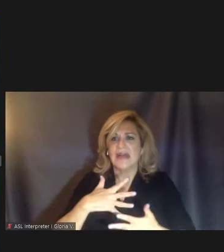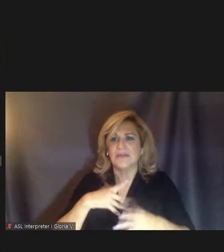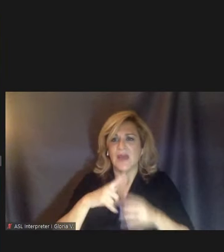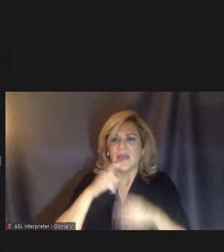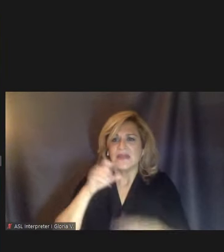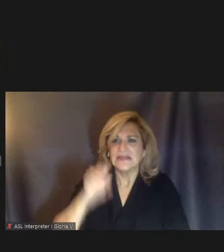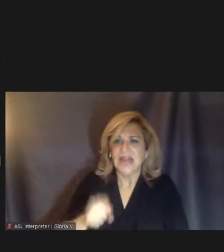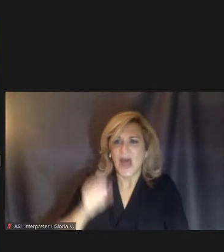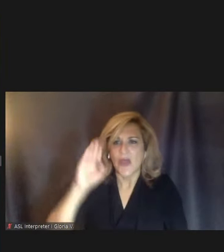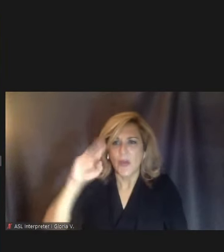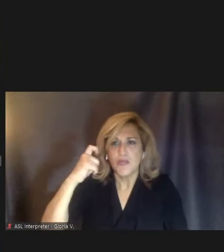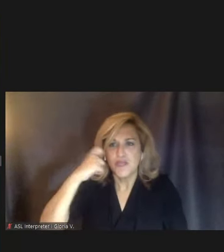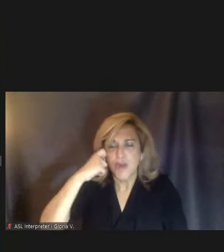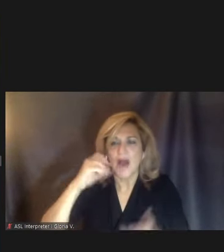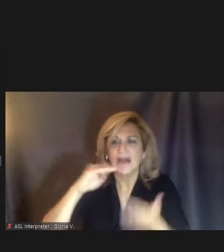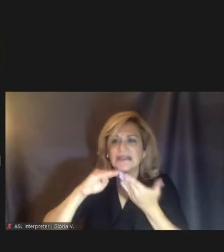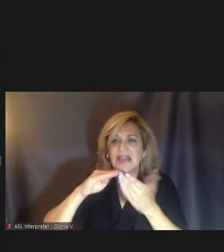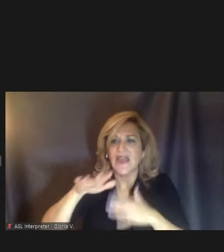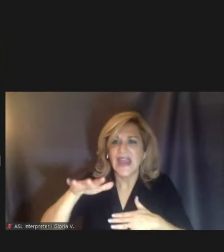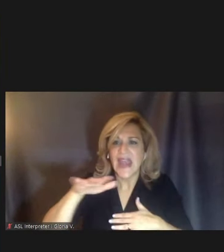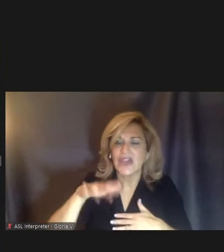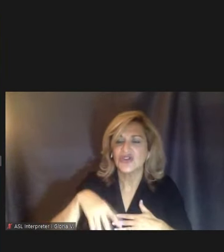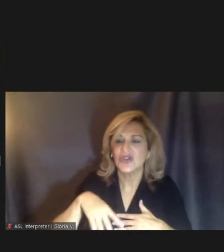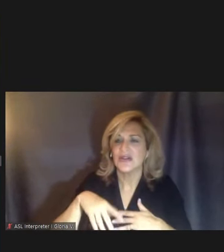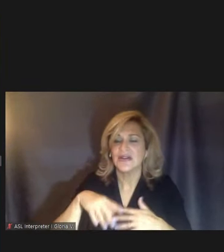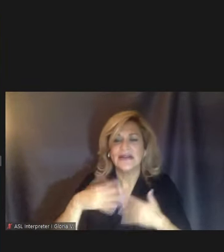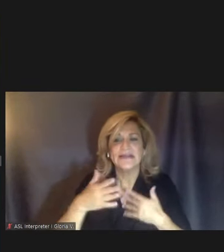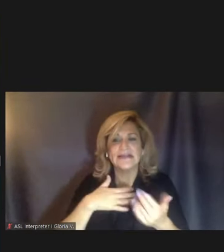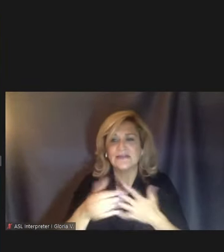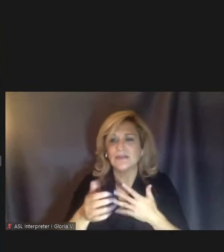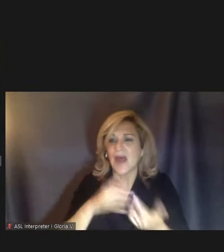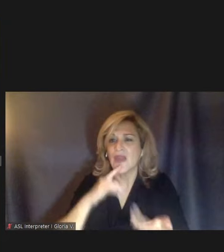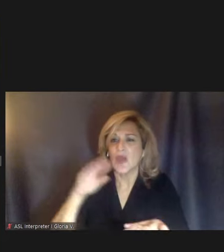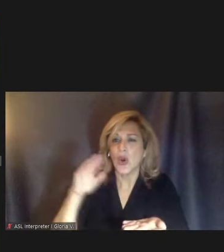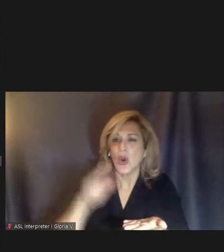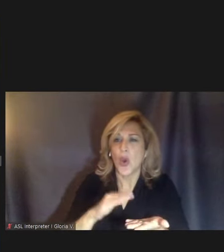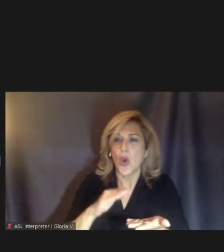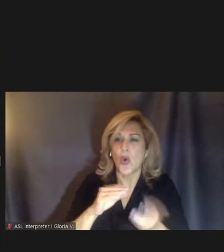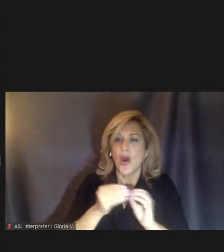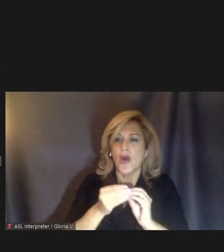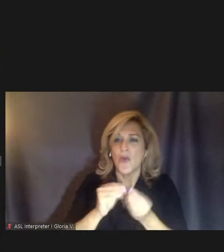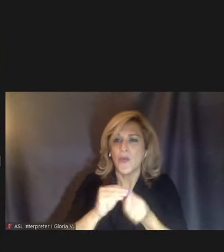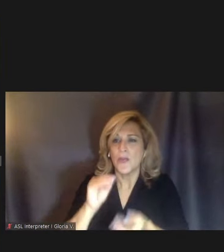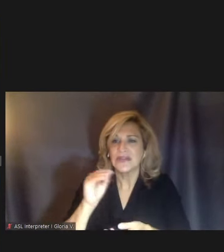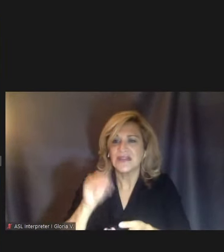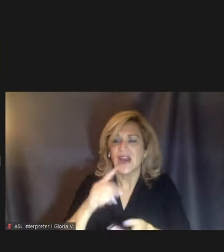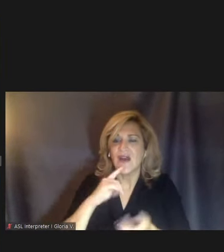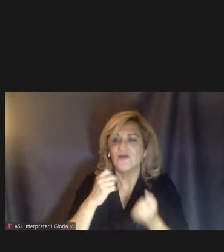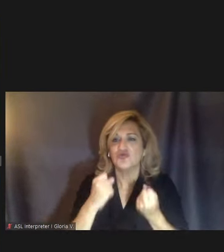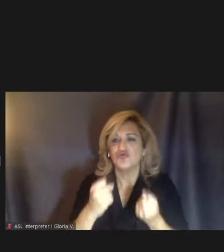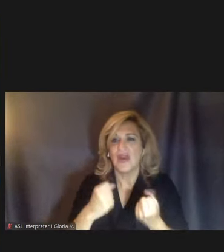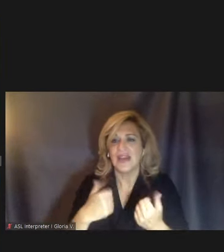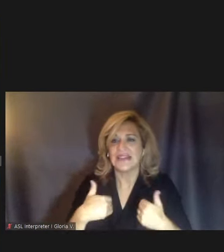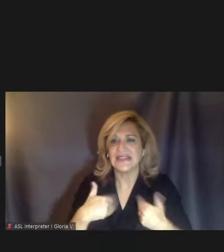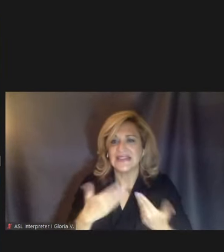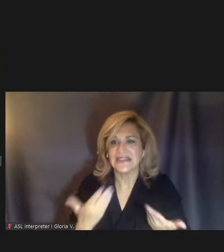the nation, despite the very low rate of driving that exists here.